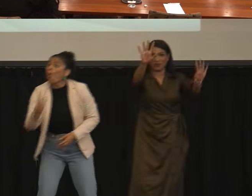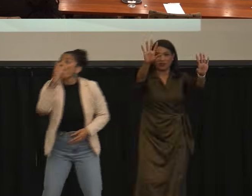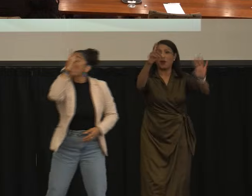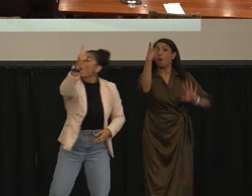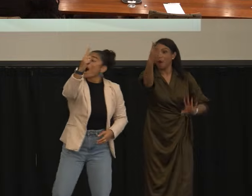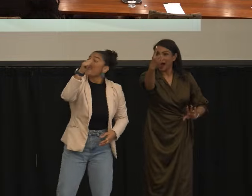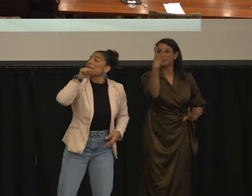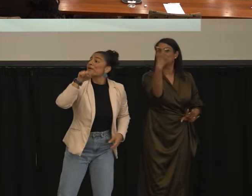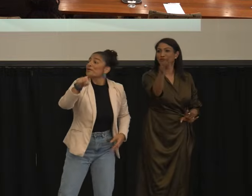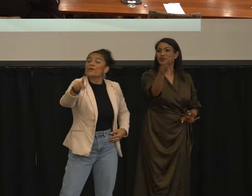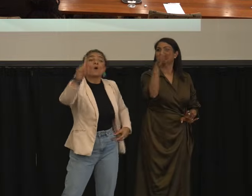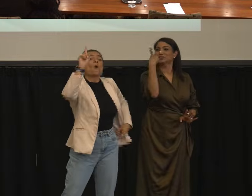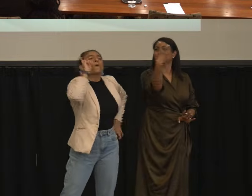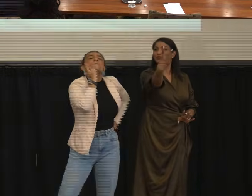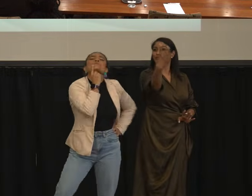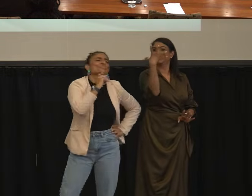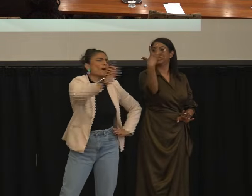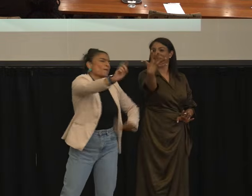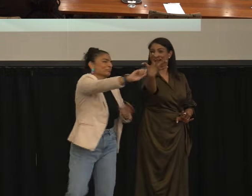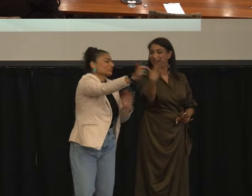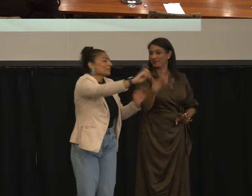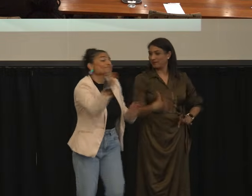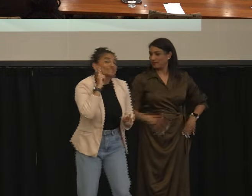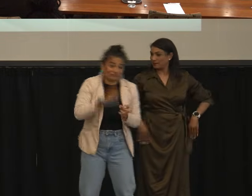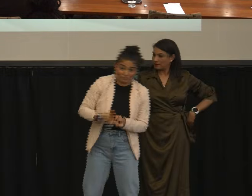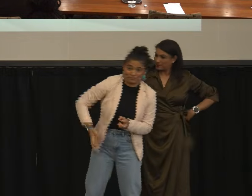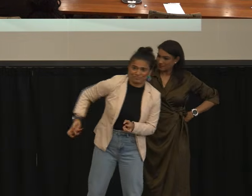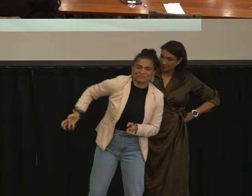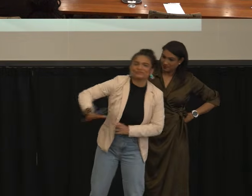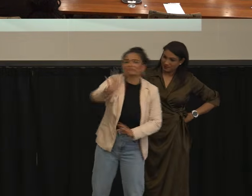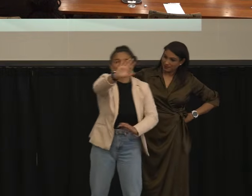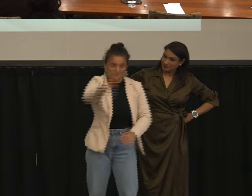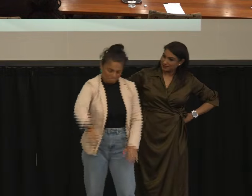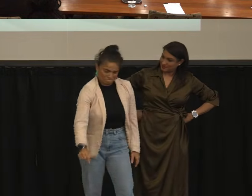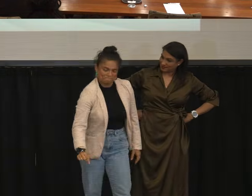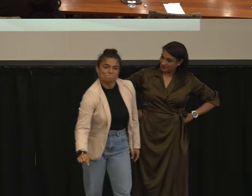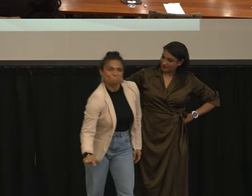Oh my goodness. Oh, One. sorry. No. 1:25.